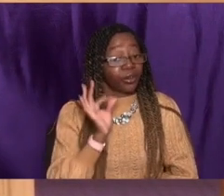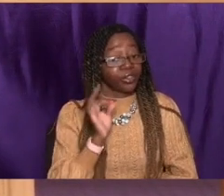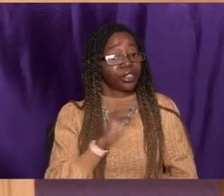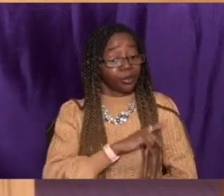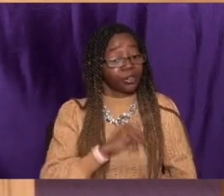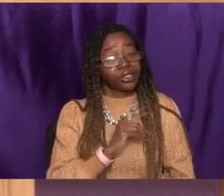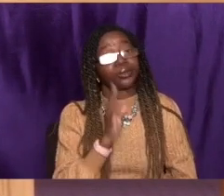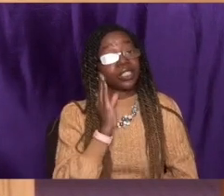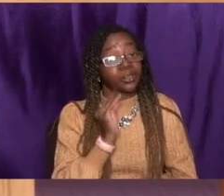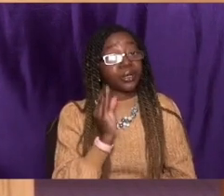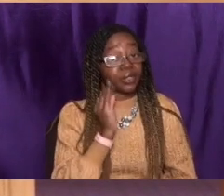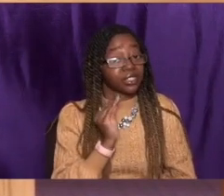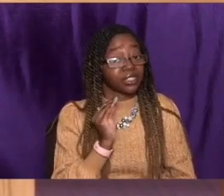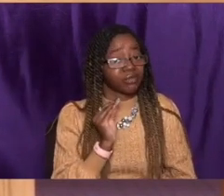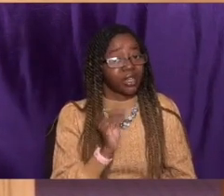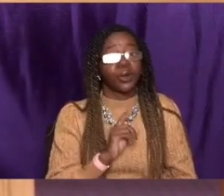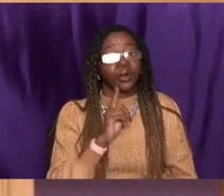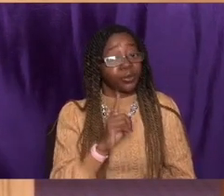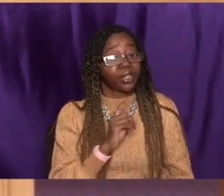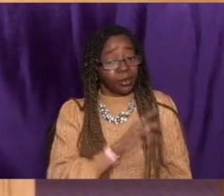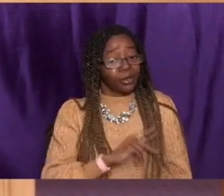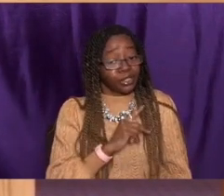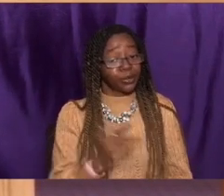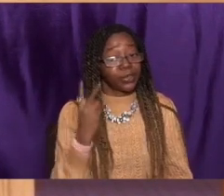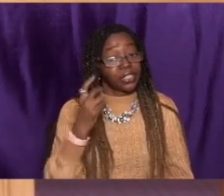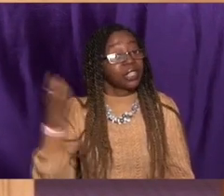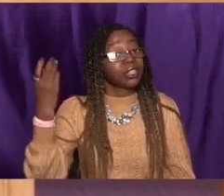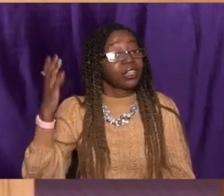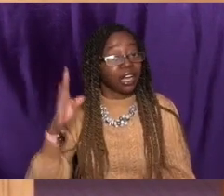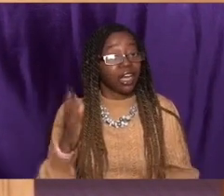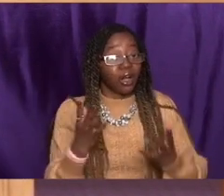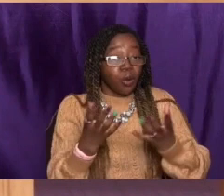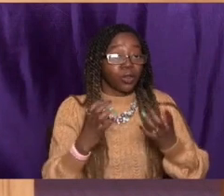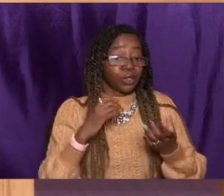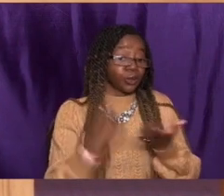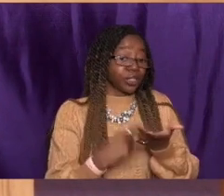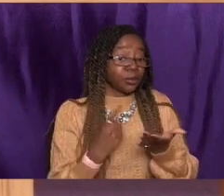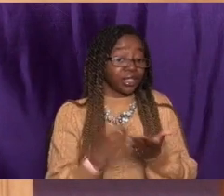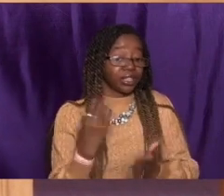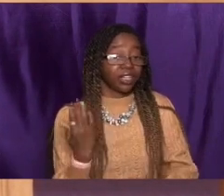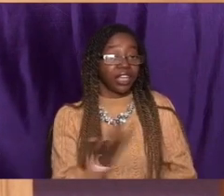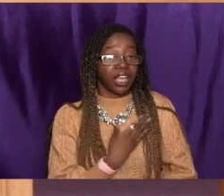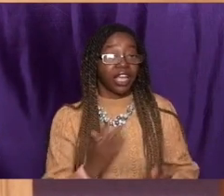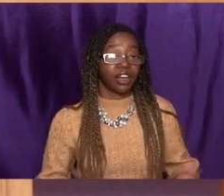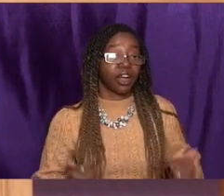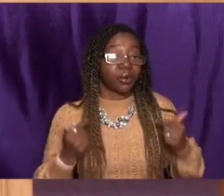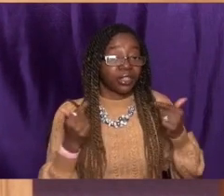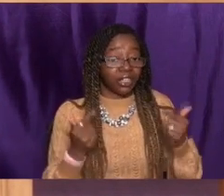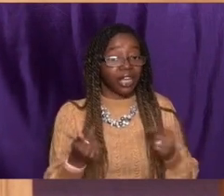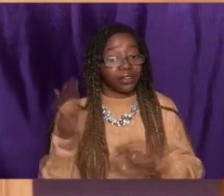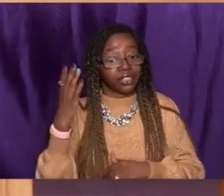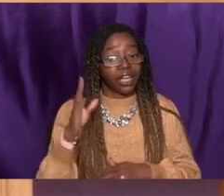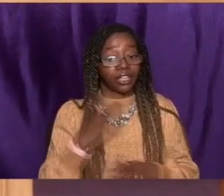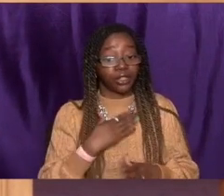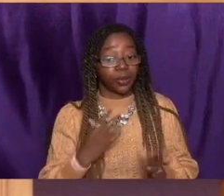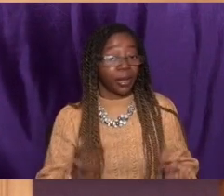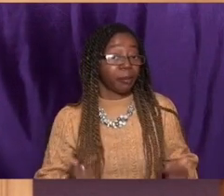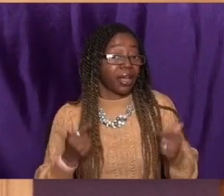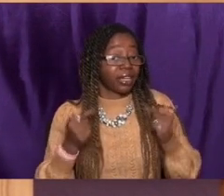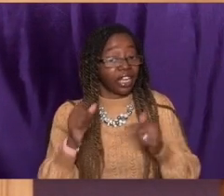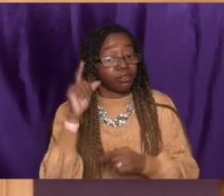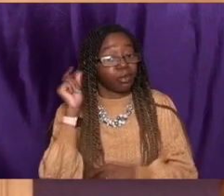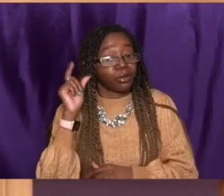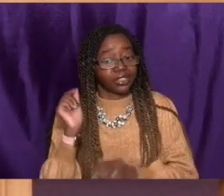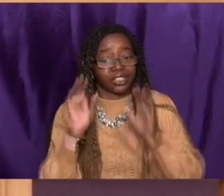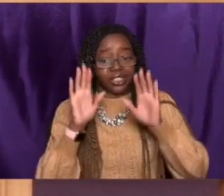personal experience. We're very personally seeing God wants to do something in our life, and the only God can do in my life. Moses